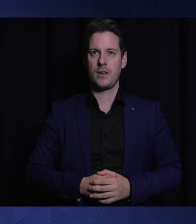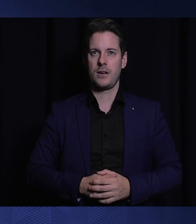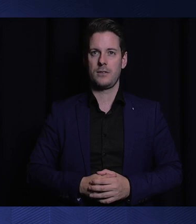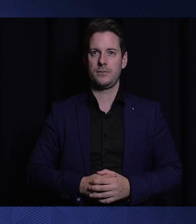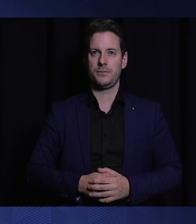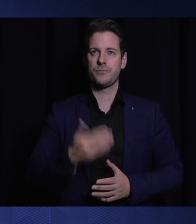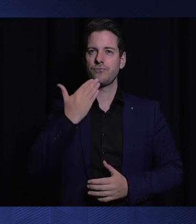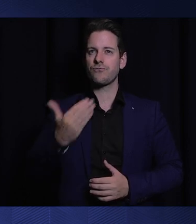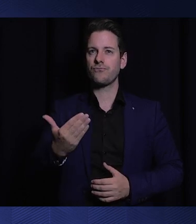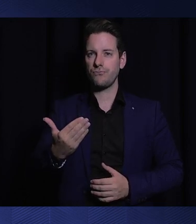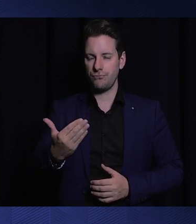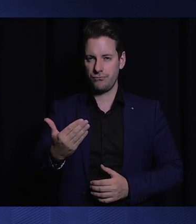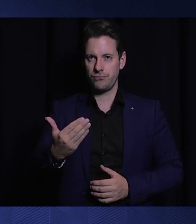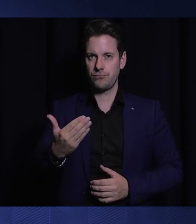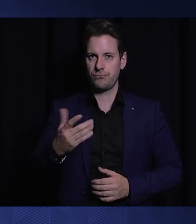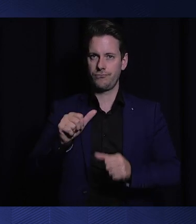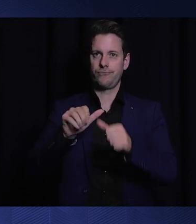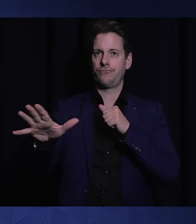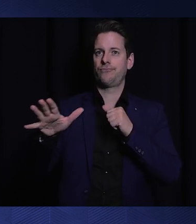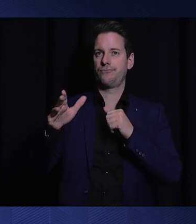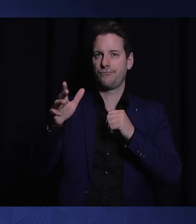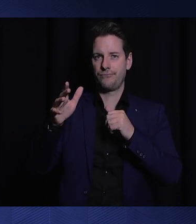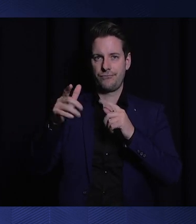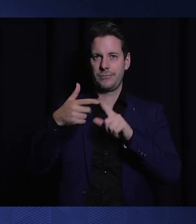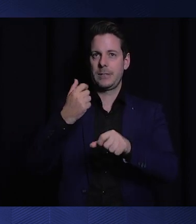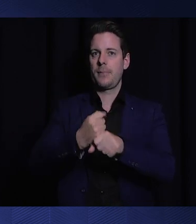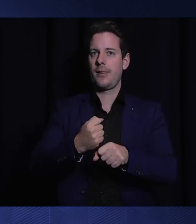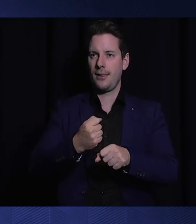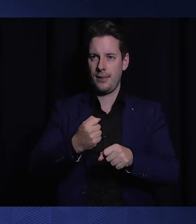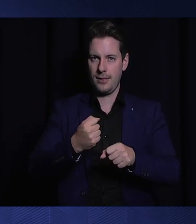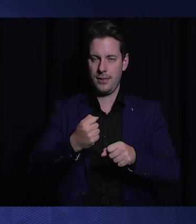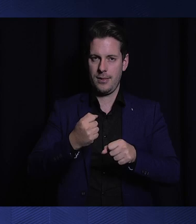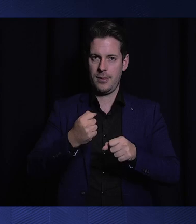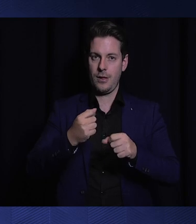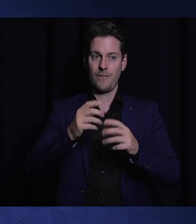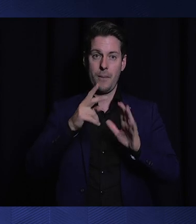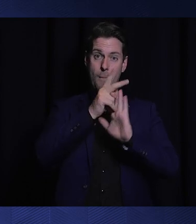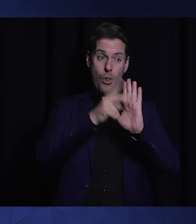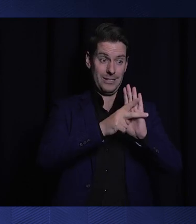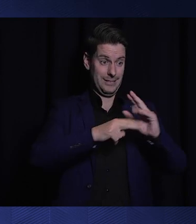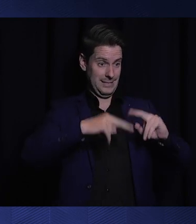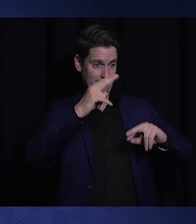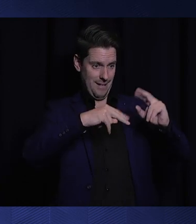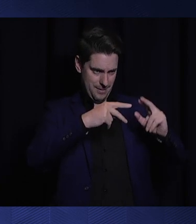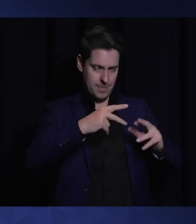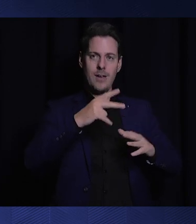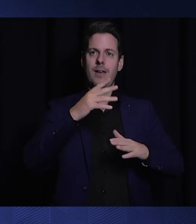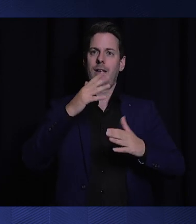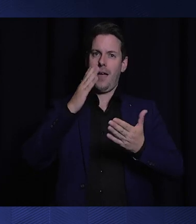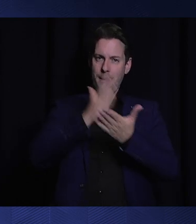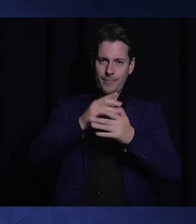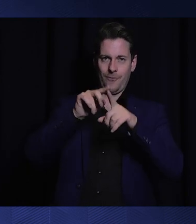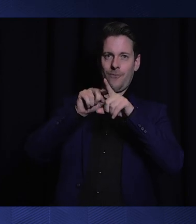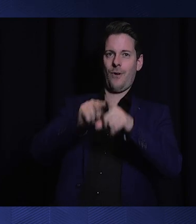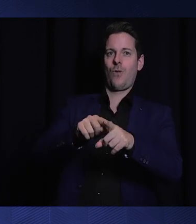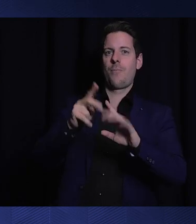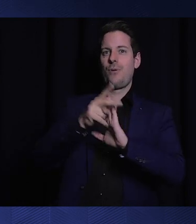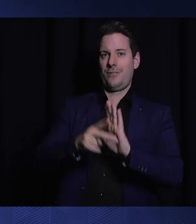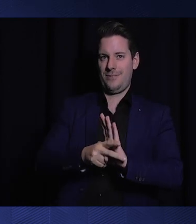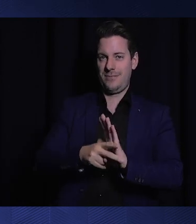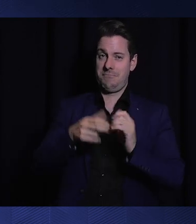Thank you, Ms. Panmani. That was an excellent example of policy development and putting policy to practice. Next, I would